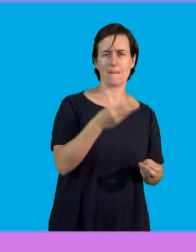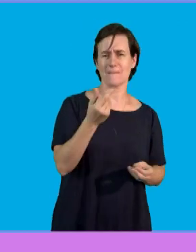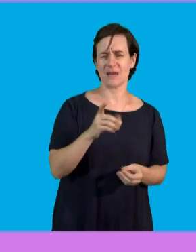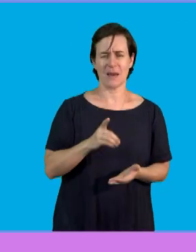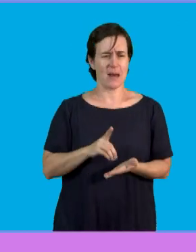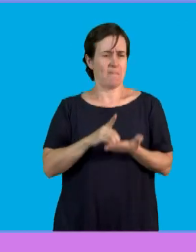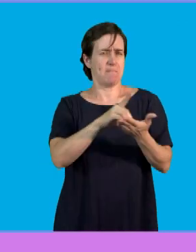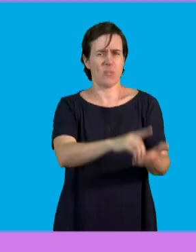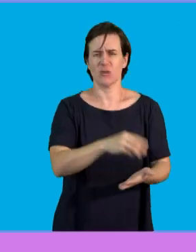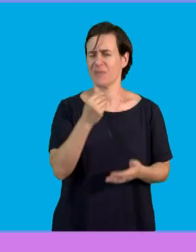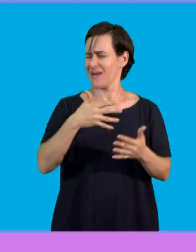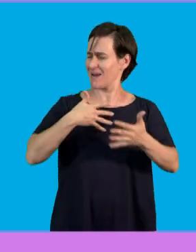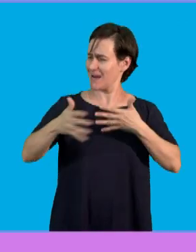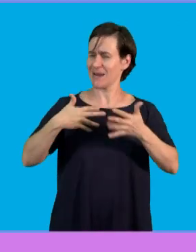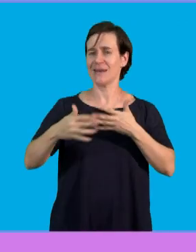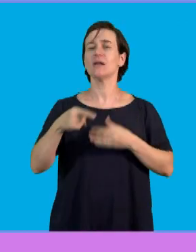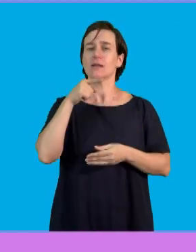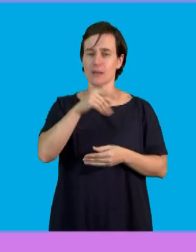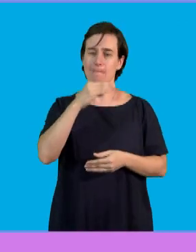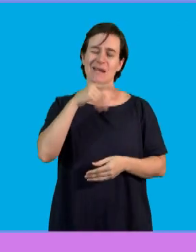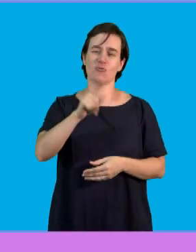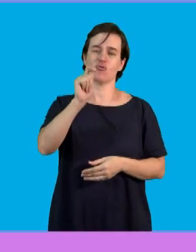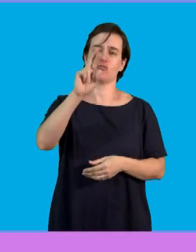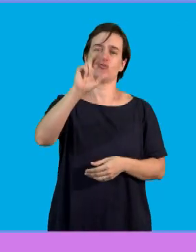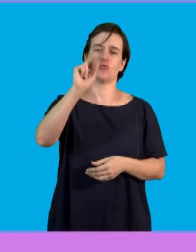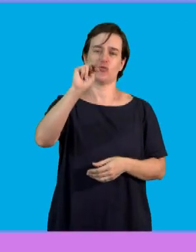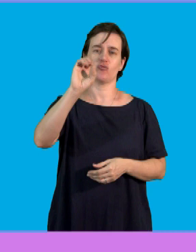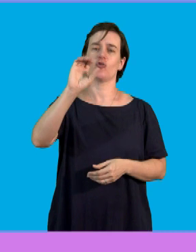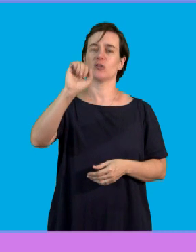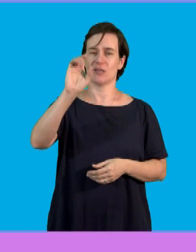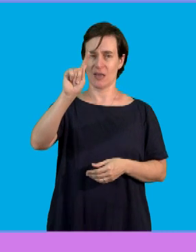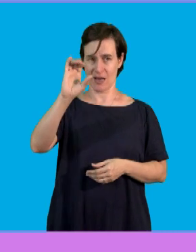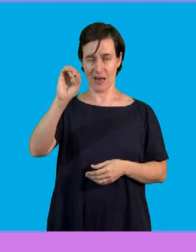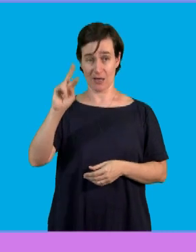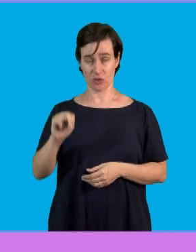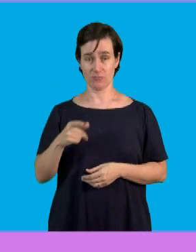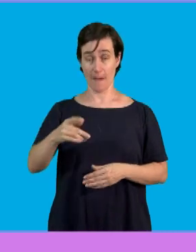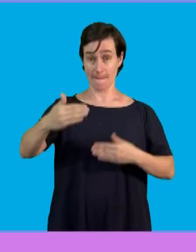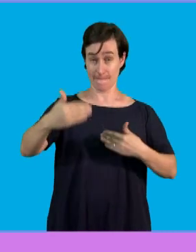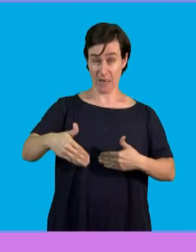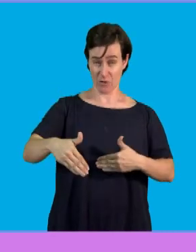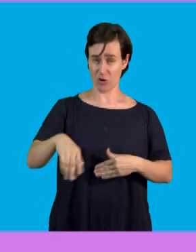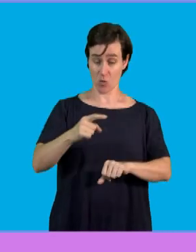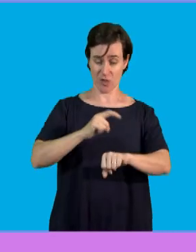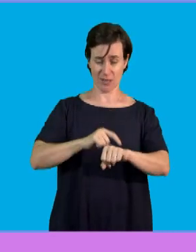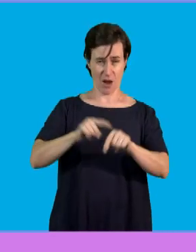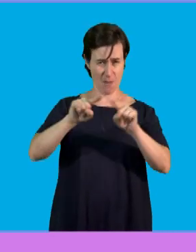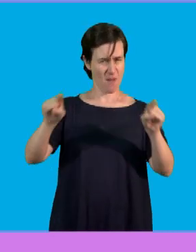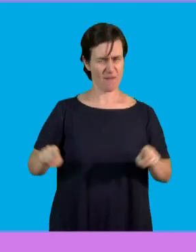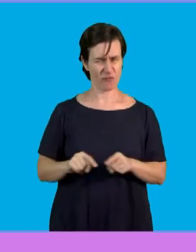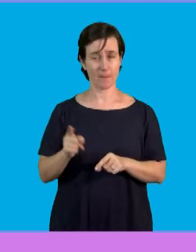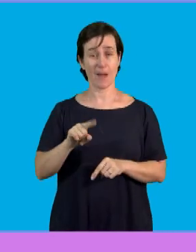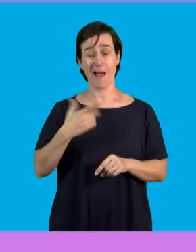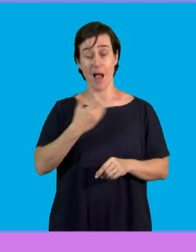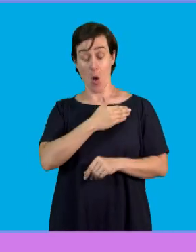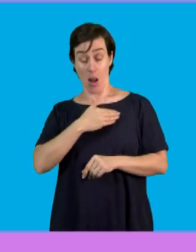being deposited or taken out, it forms part of the transaction. Then we have a period or a time frame. It is the time taken